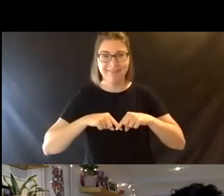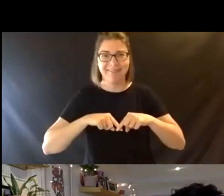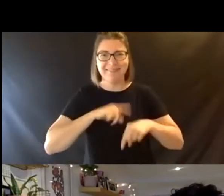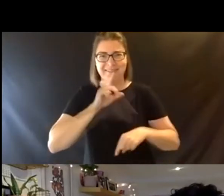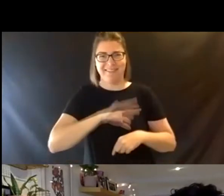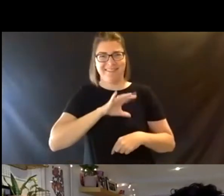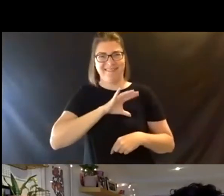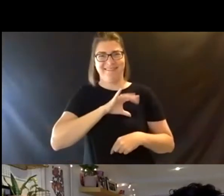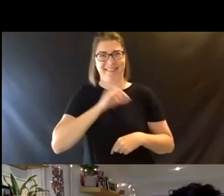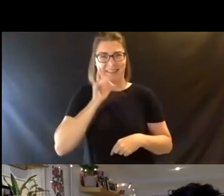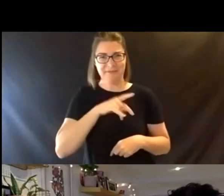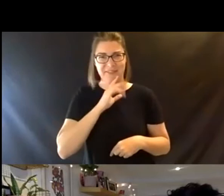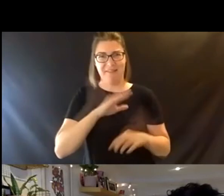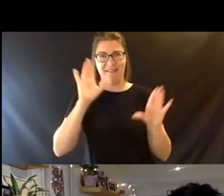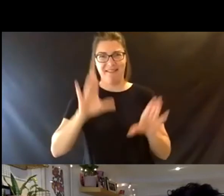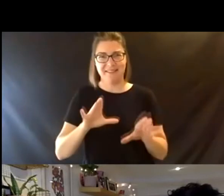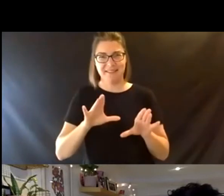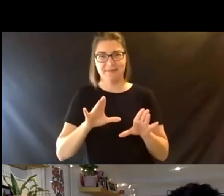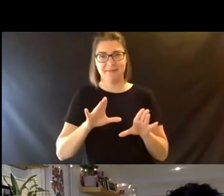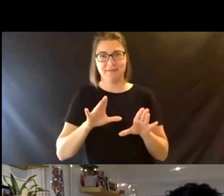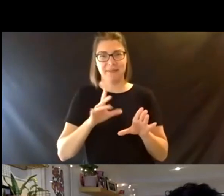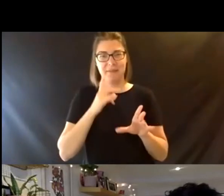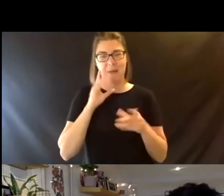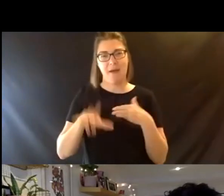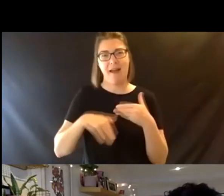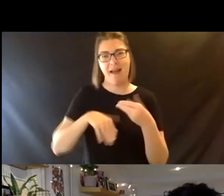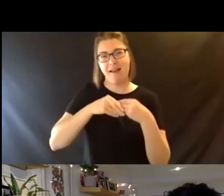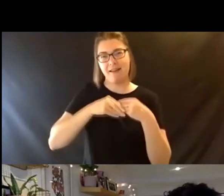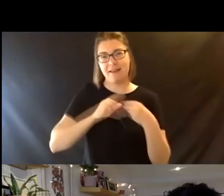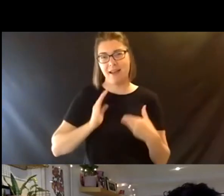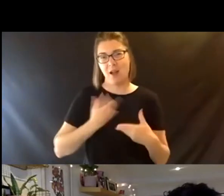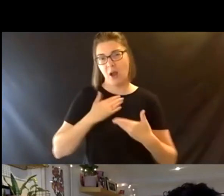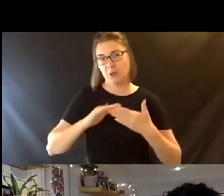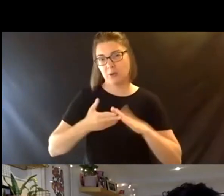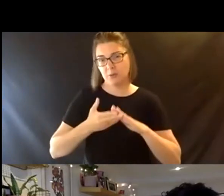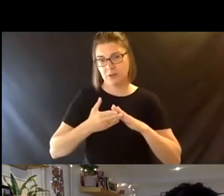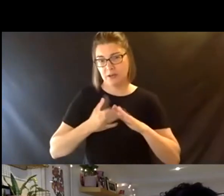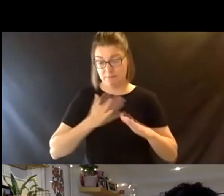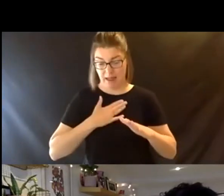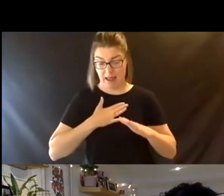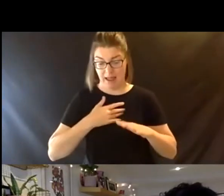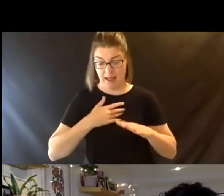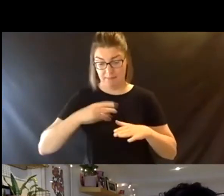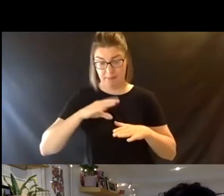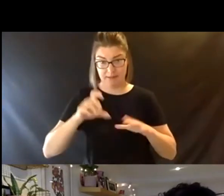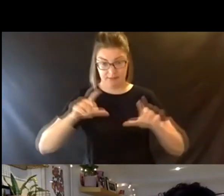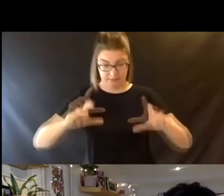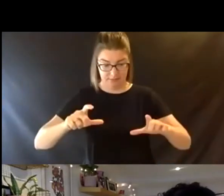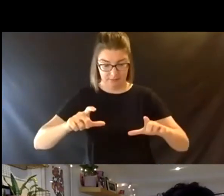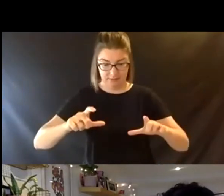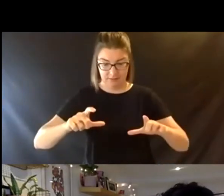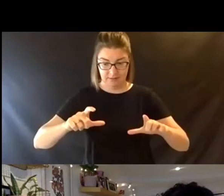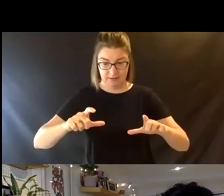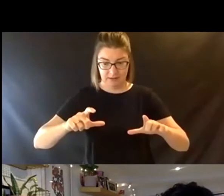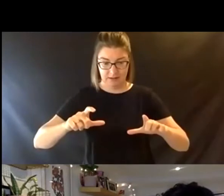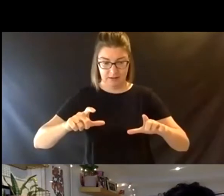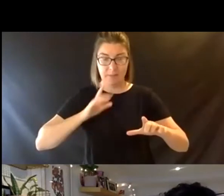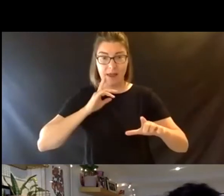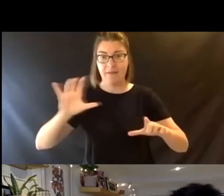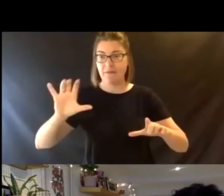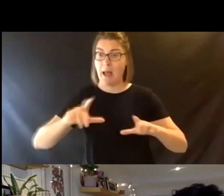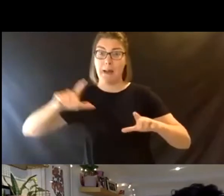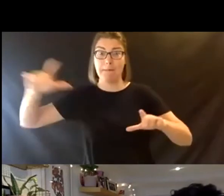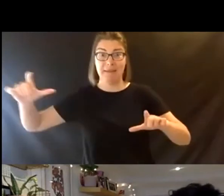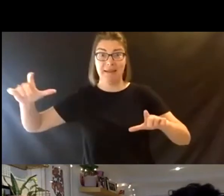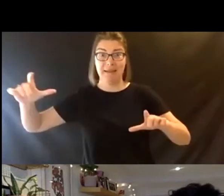love that analogy. I think it's really great. I even take it a step further that our community, our jigsaw puzzle, is also part of an even larger jigsaw puzzle